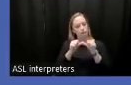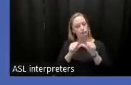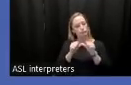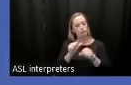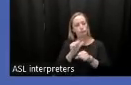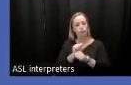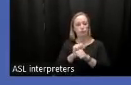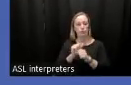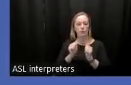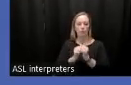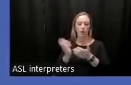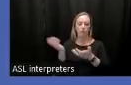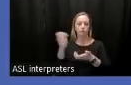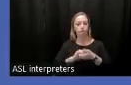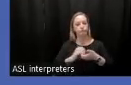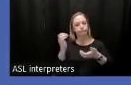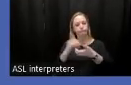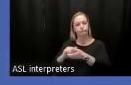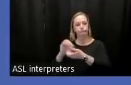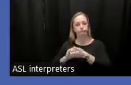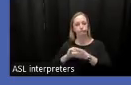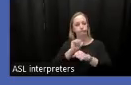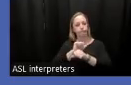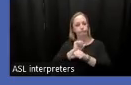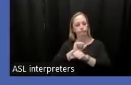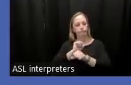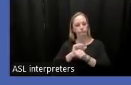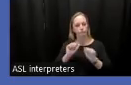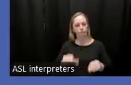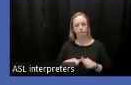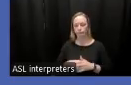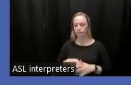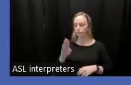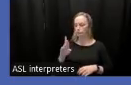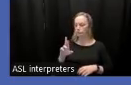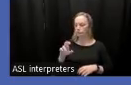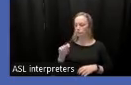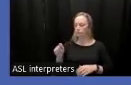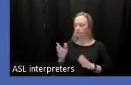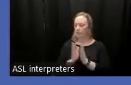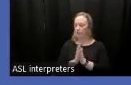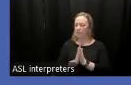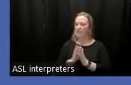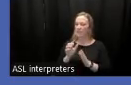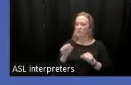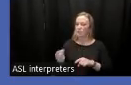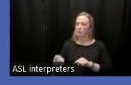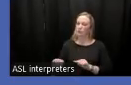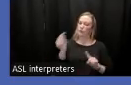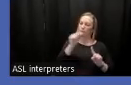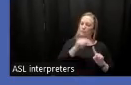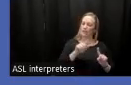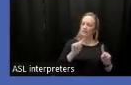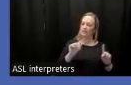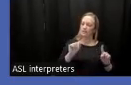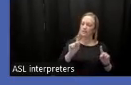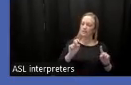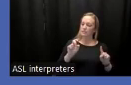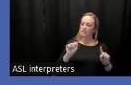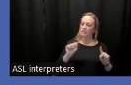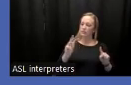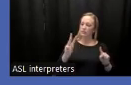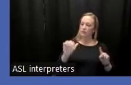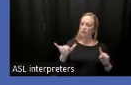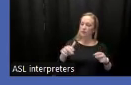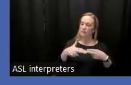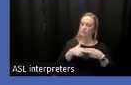communal effort. Yeah. Lou, someone asked if you could go back to the takeaway slide. Sure. And while